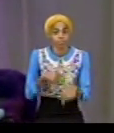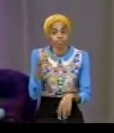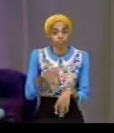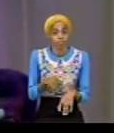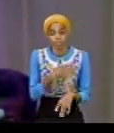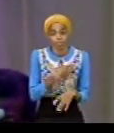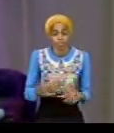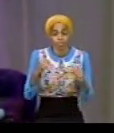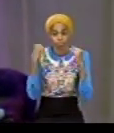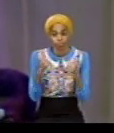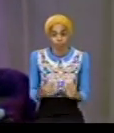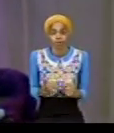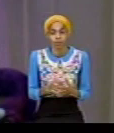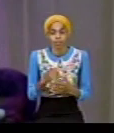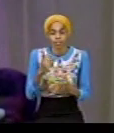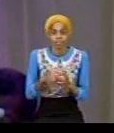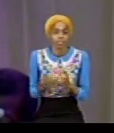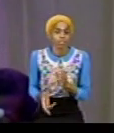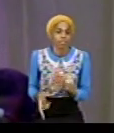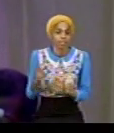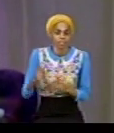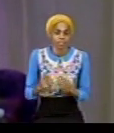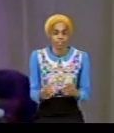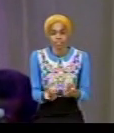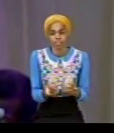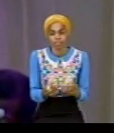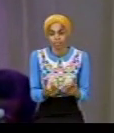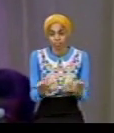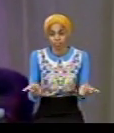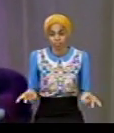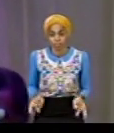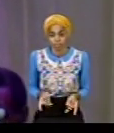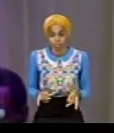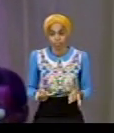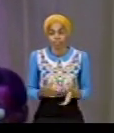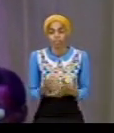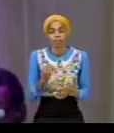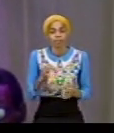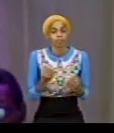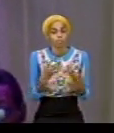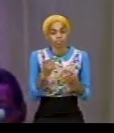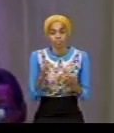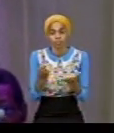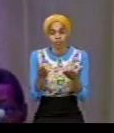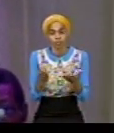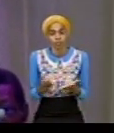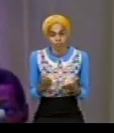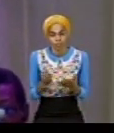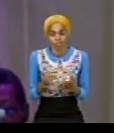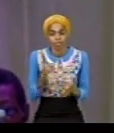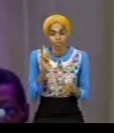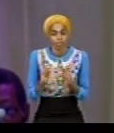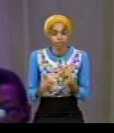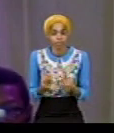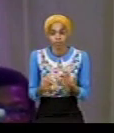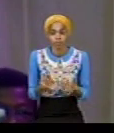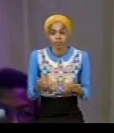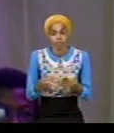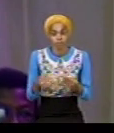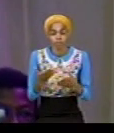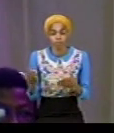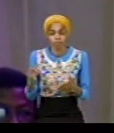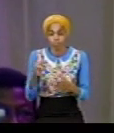our leaders. We need to pray for us. There are a lot of leaders who are interested in doing things for Nigeria, but they will never allow us to get to power. And when they get to